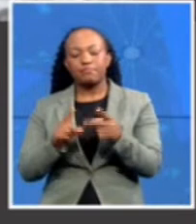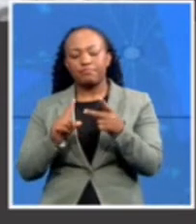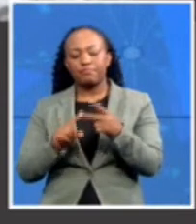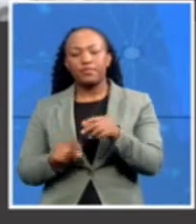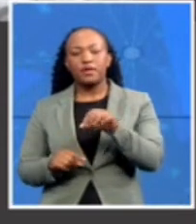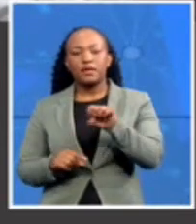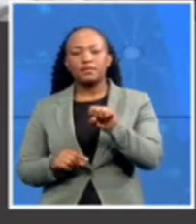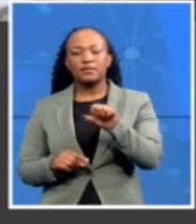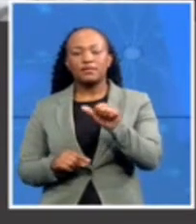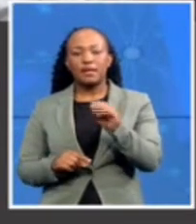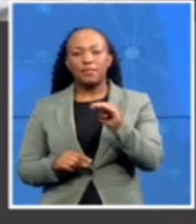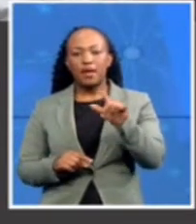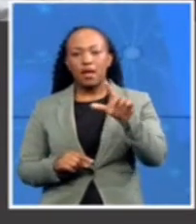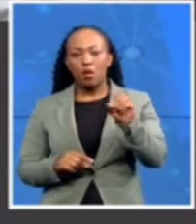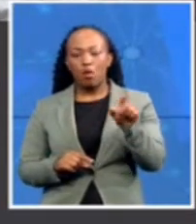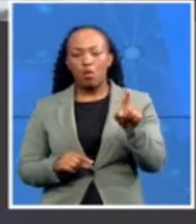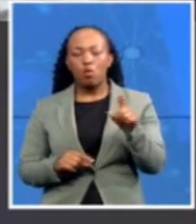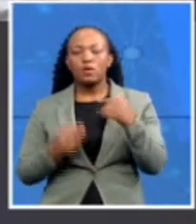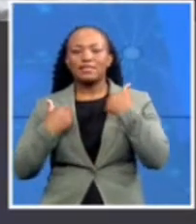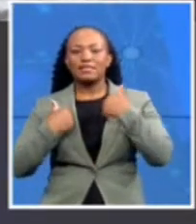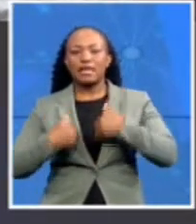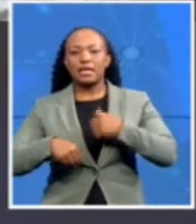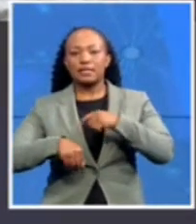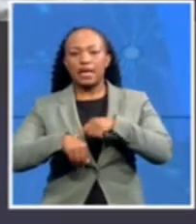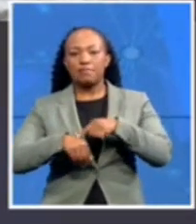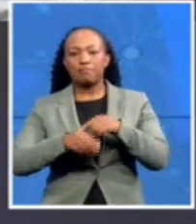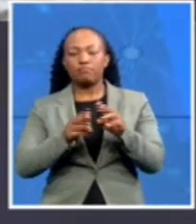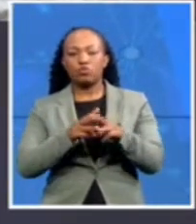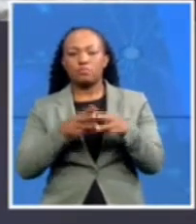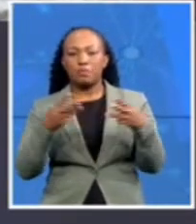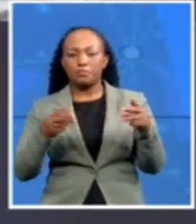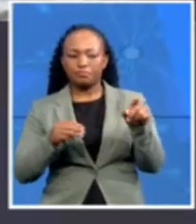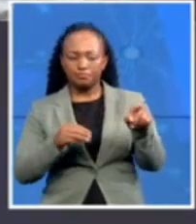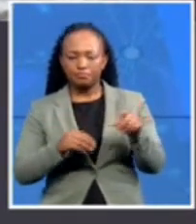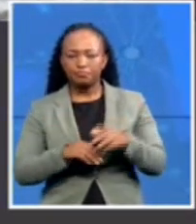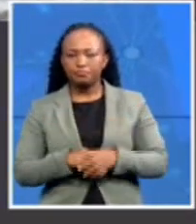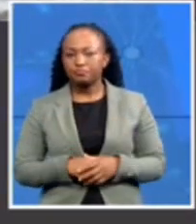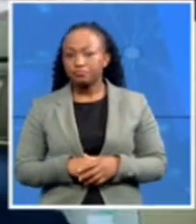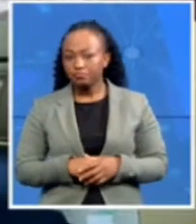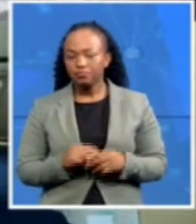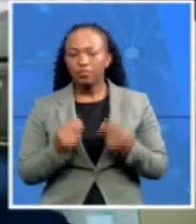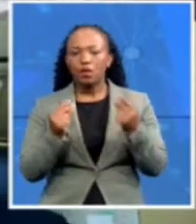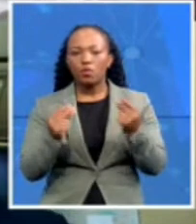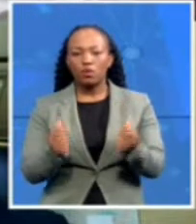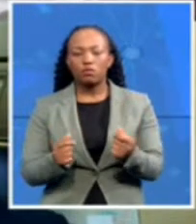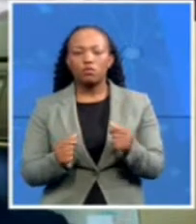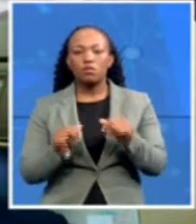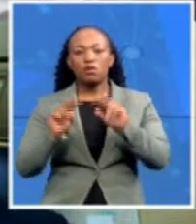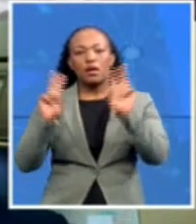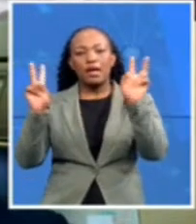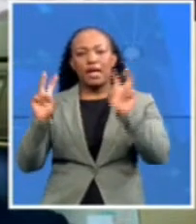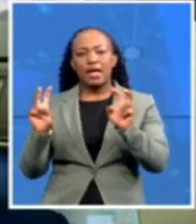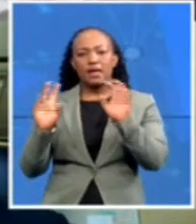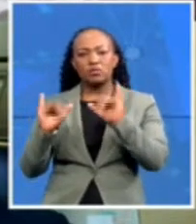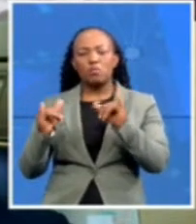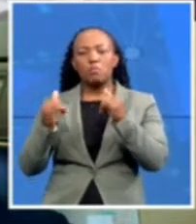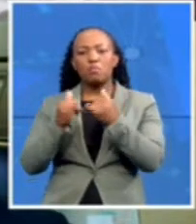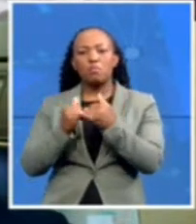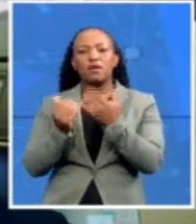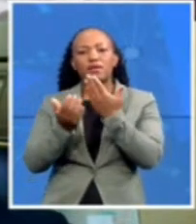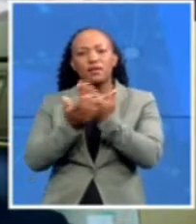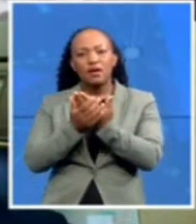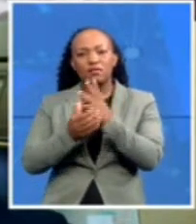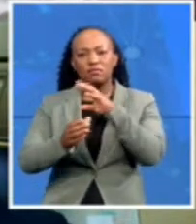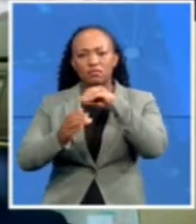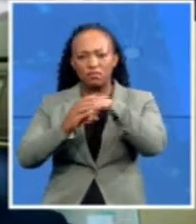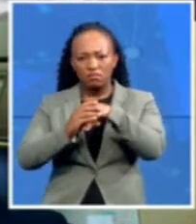Times. Just a quick one. How can Eskom ask the public to play their part when it is unable to reveal